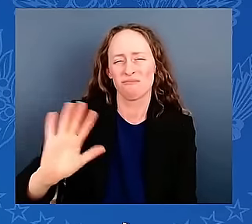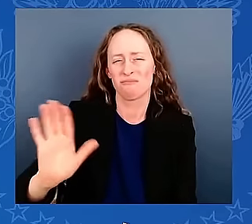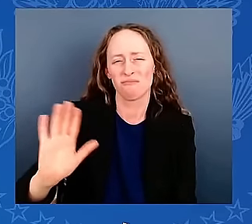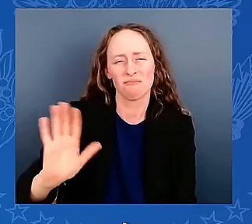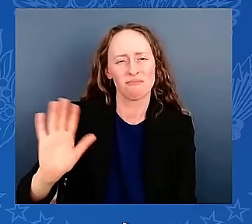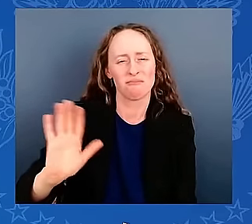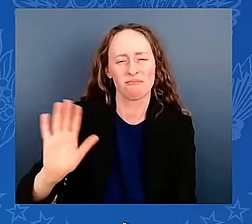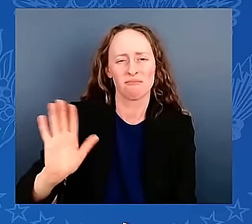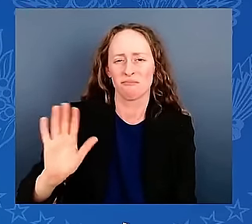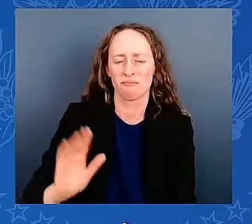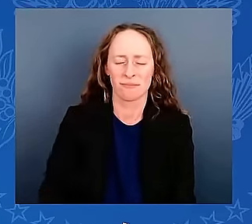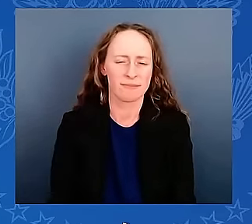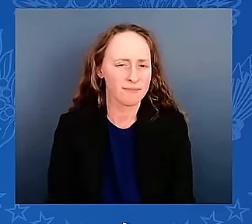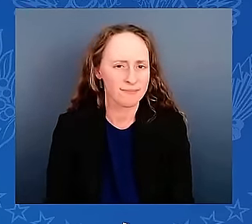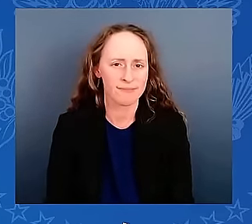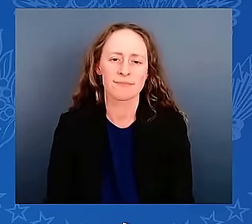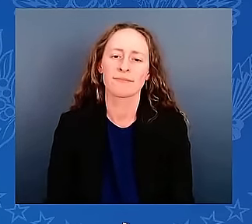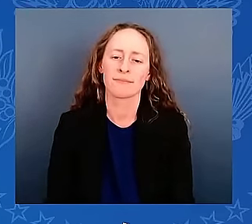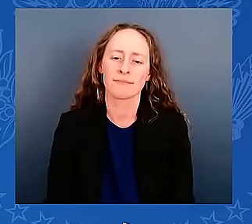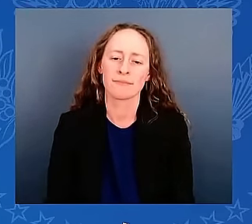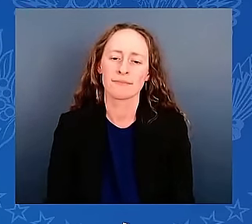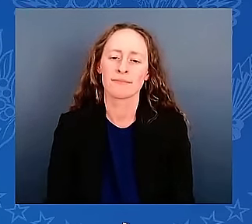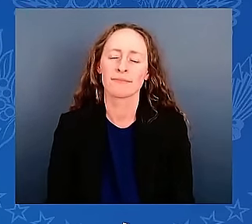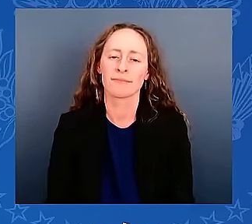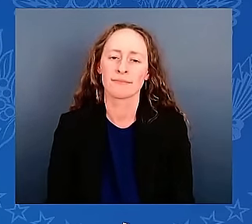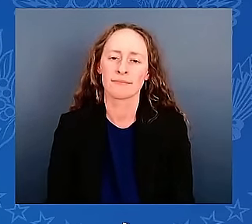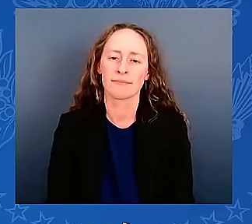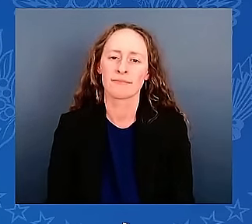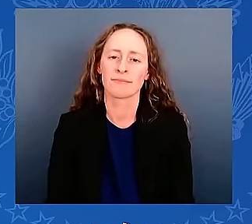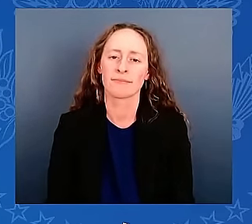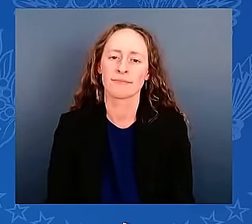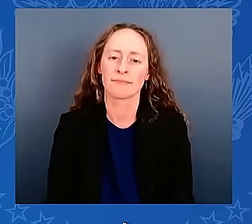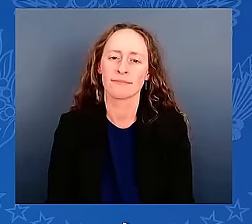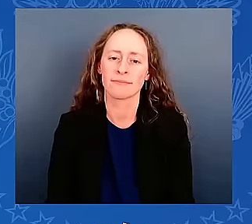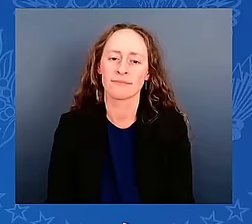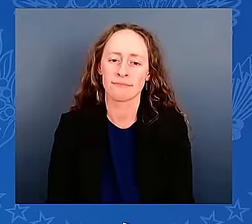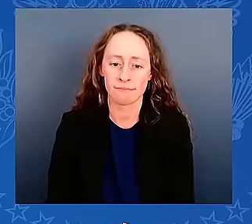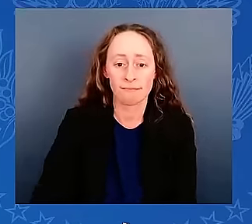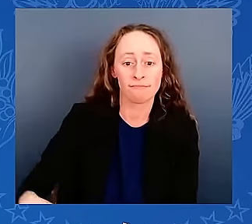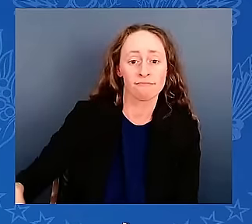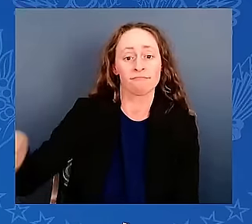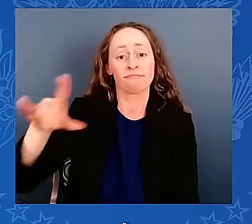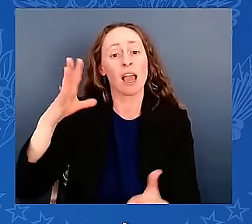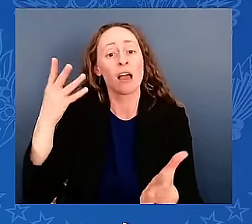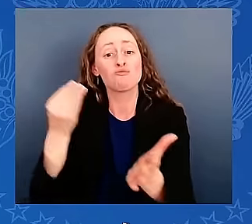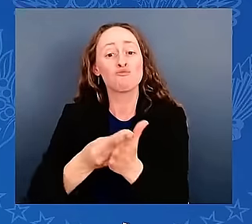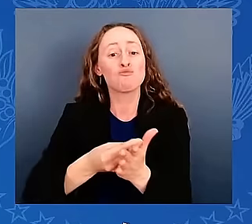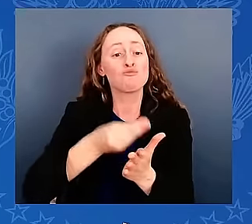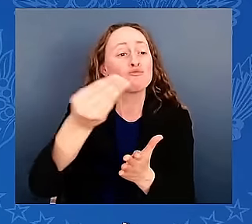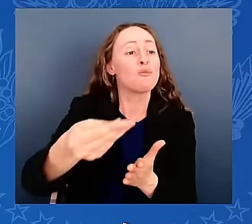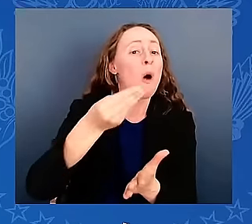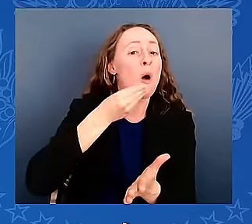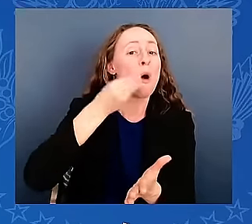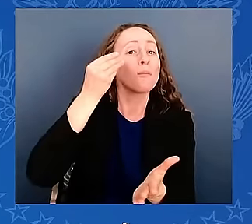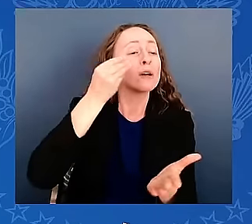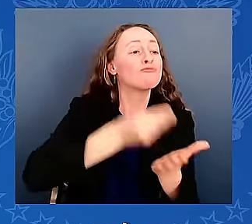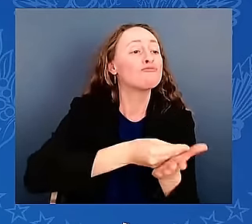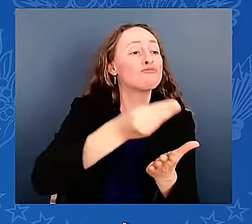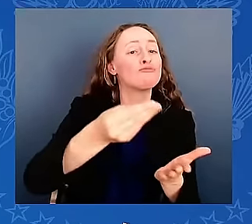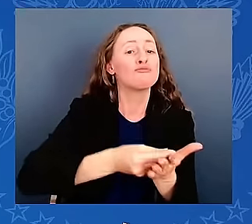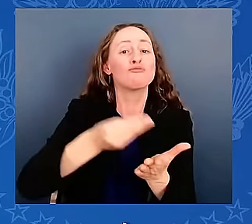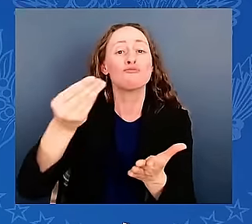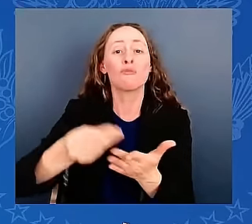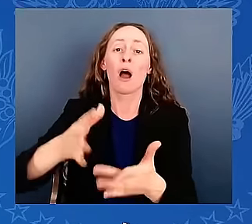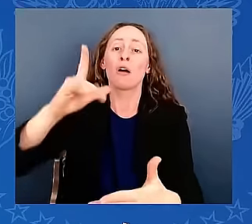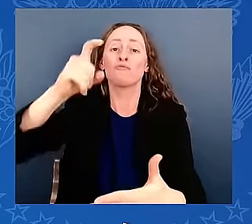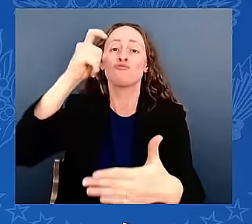the idea that corporate-owned housing is able to raise your rent $300-$400 a month or something, under what I'm about